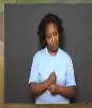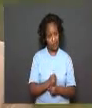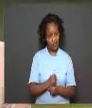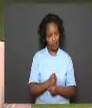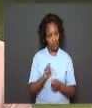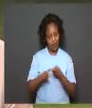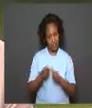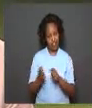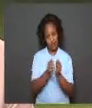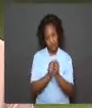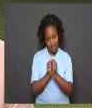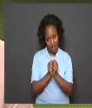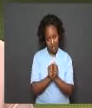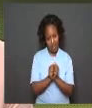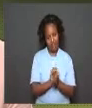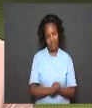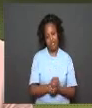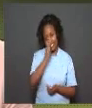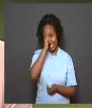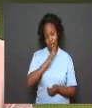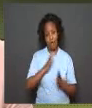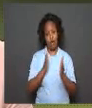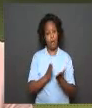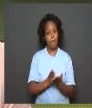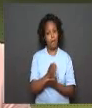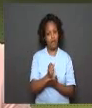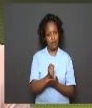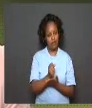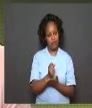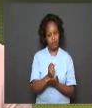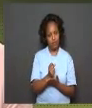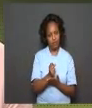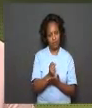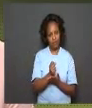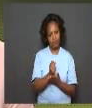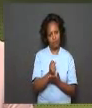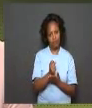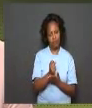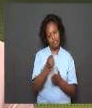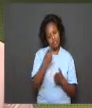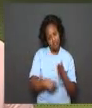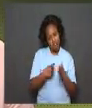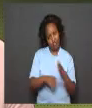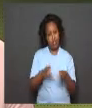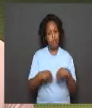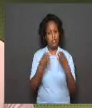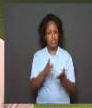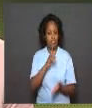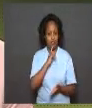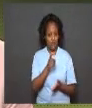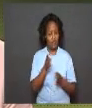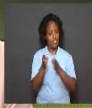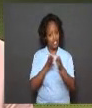discussion? Human rights are based on a system of values that